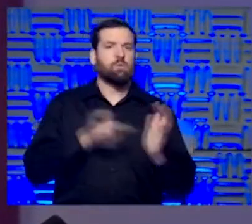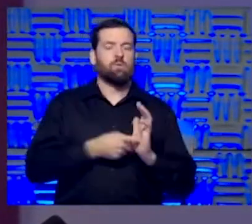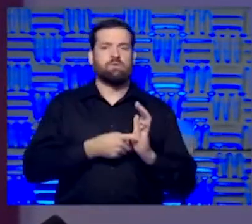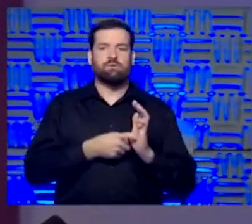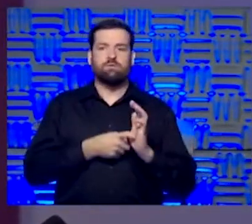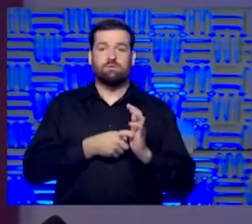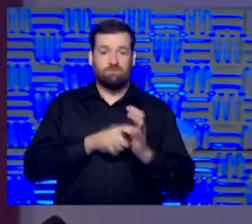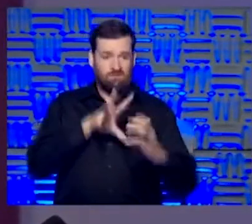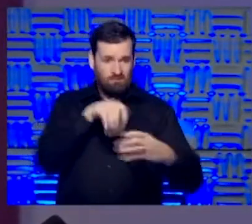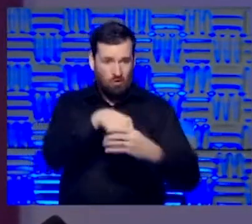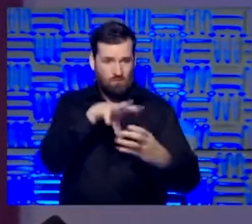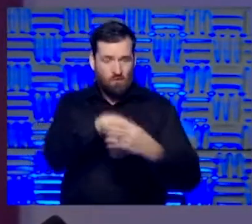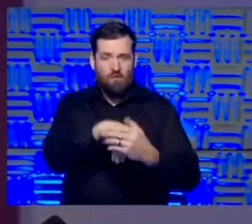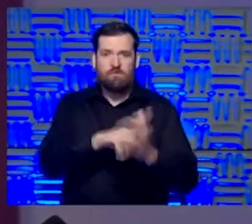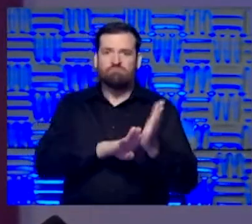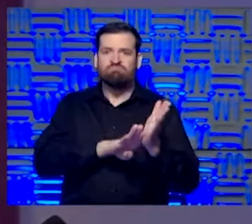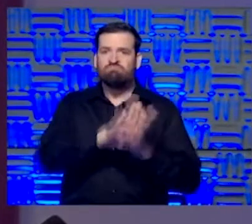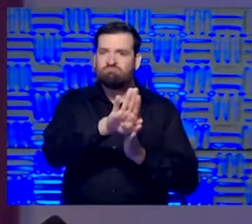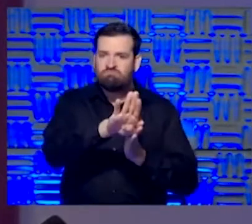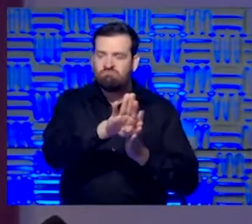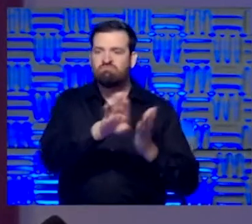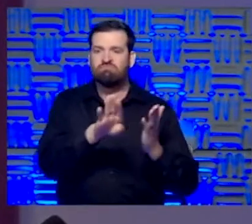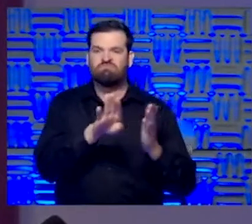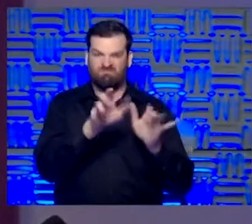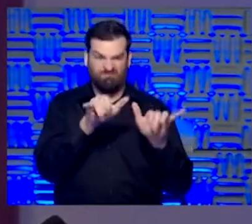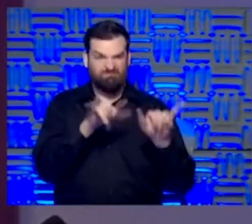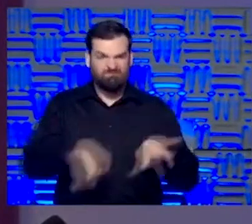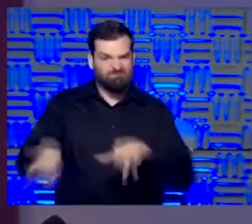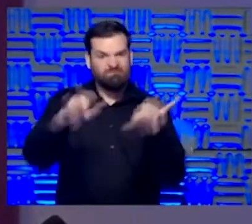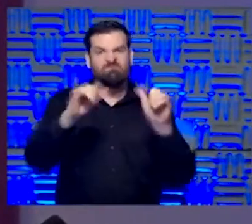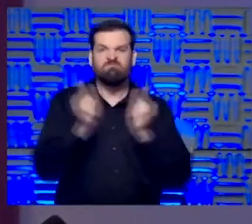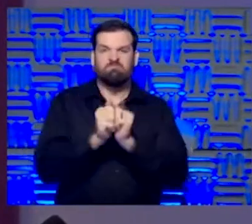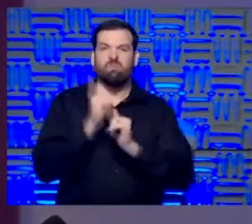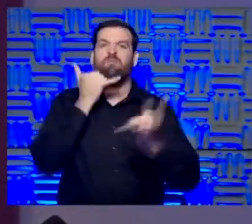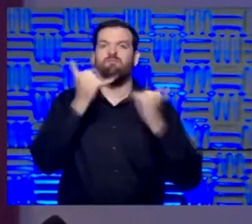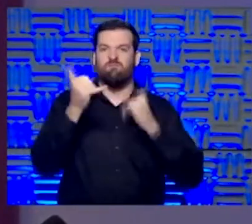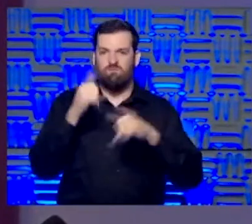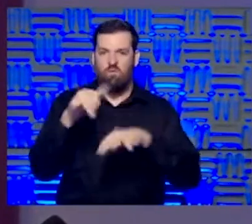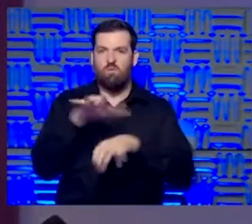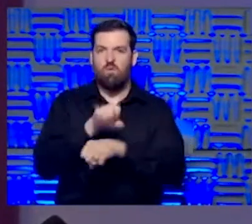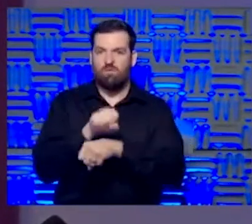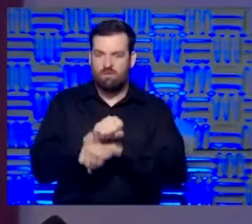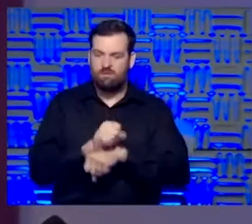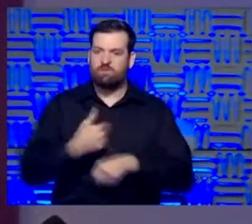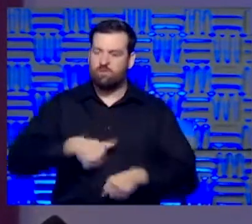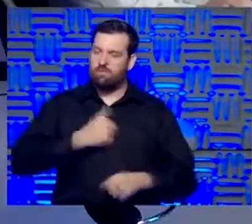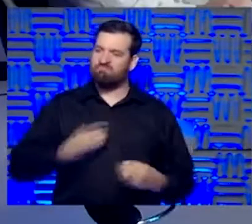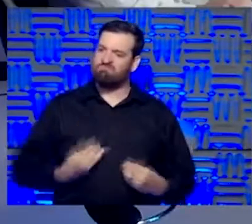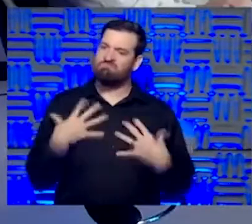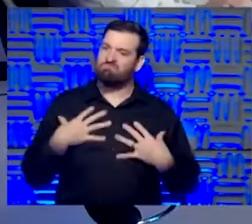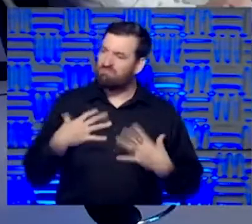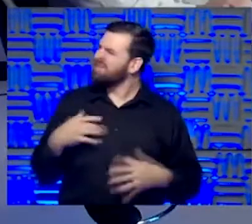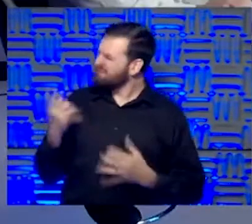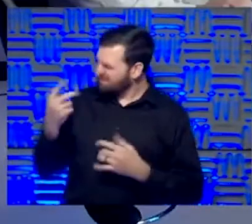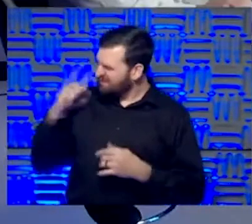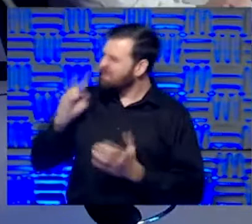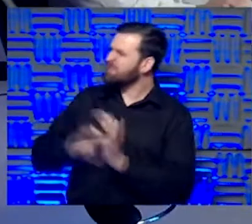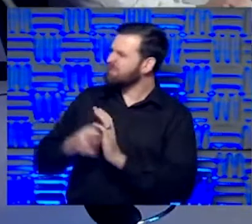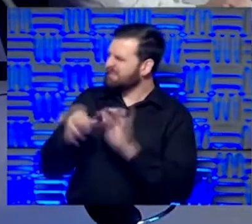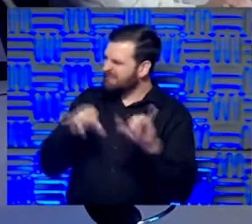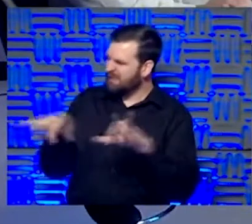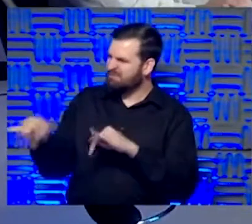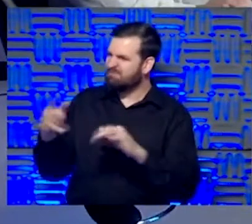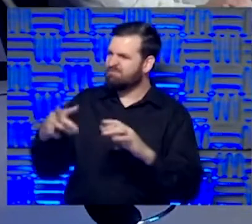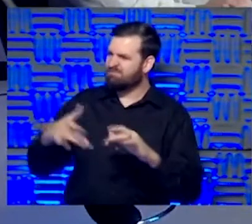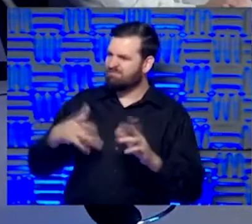increased significantly, essentially all across the board, with the telemedicine experience. So we've really been delighted with it. We've seen the same thing. Isn't that funny? People really